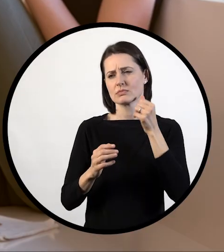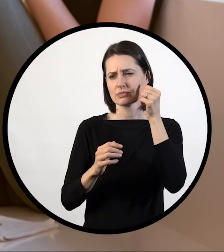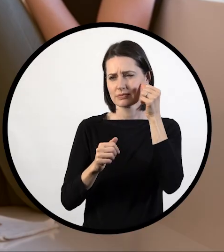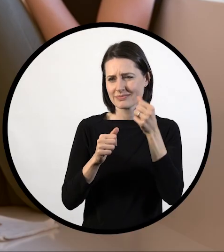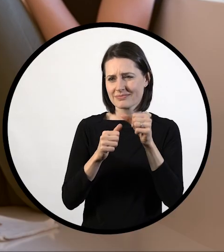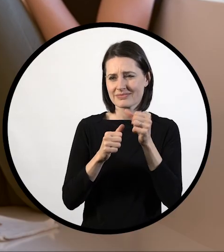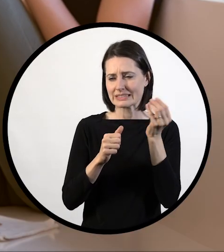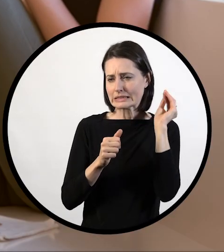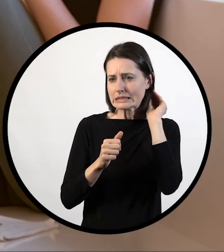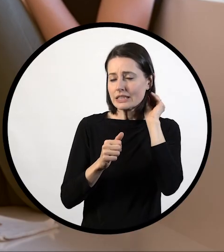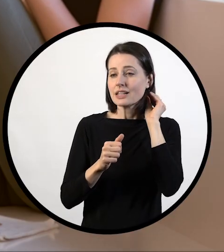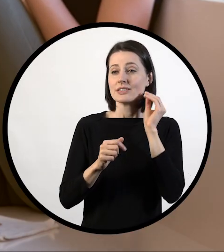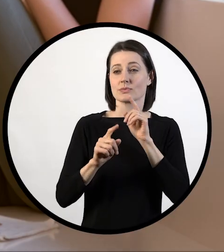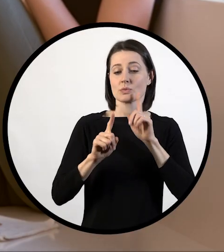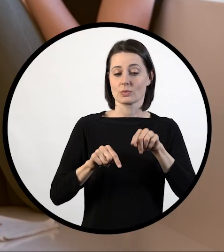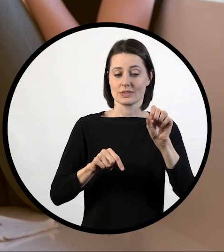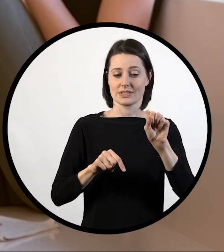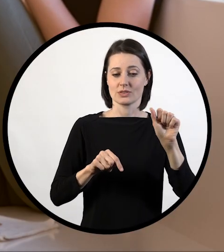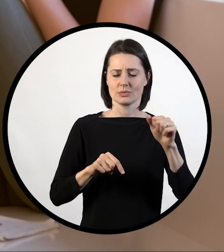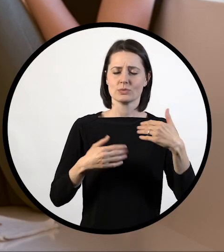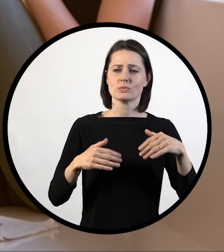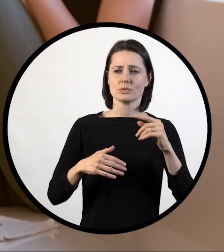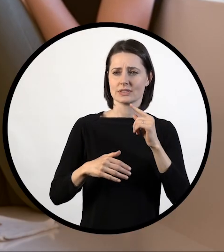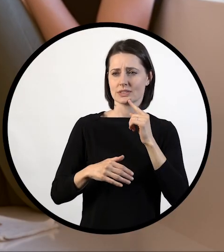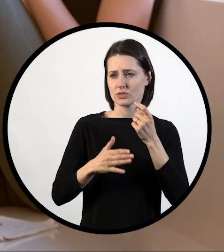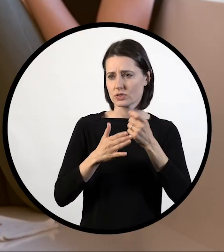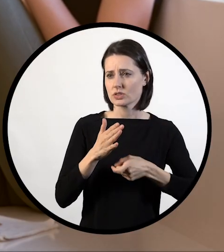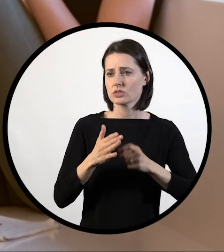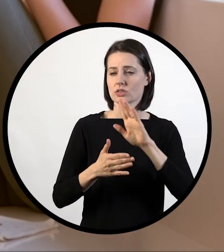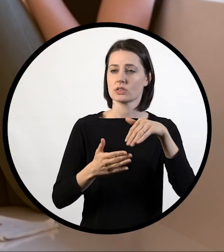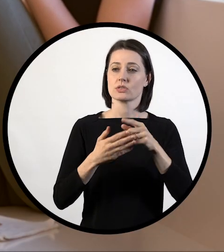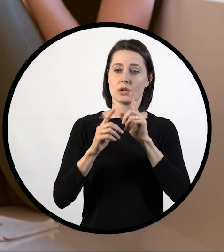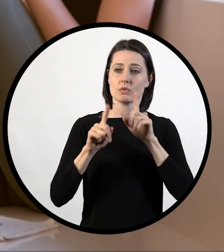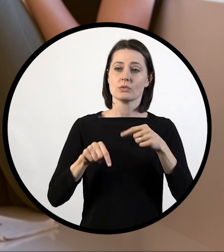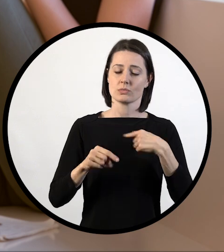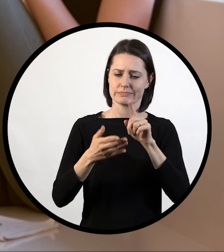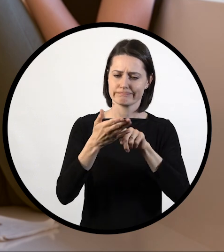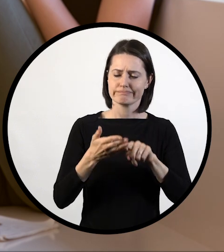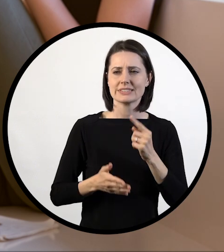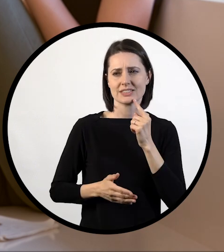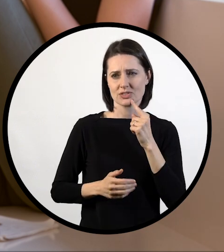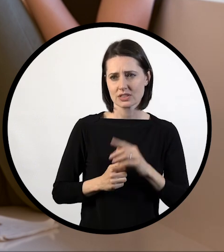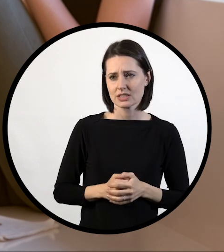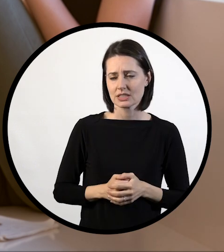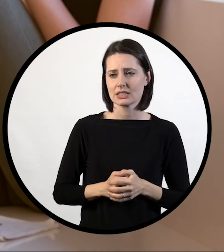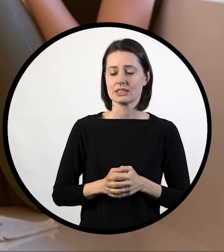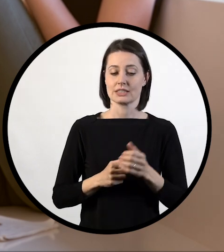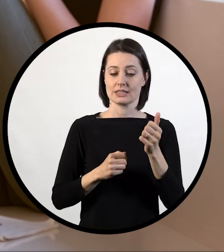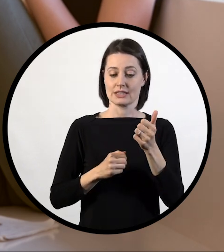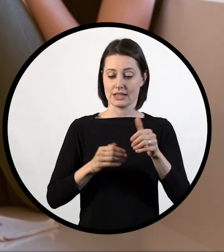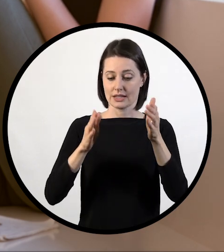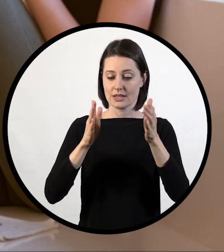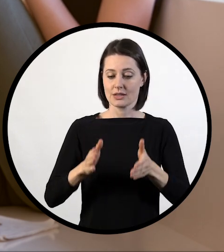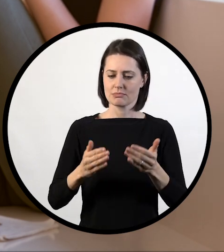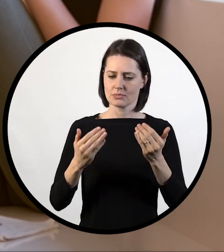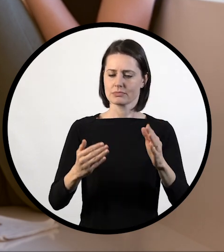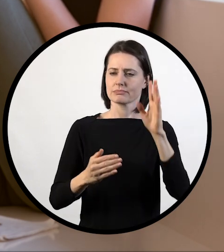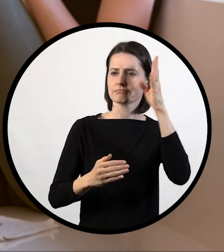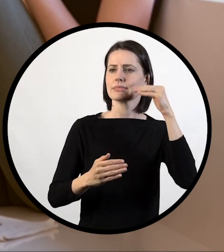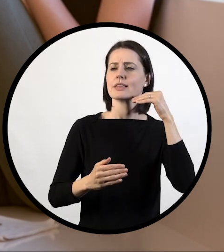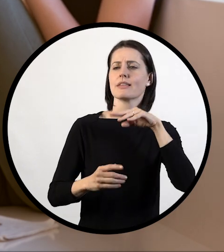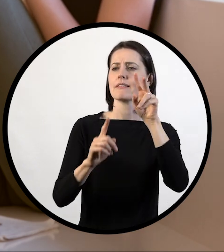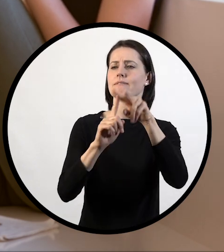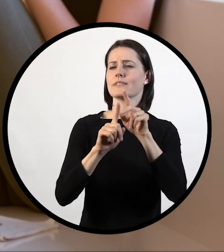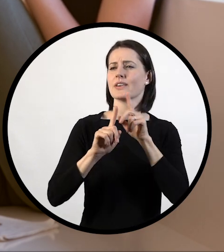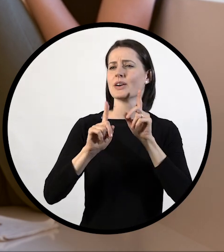mind, reporting sexual abuse is a serious charge, and all reports are taken seriously. Anyone found to have filed